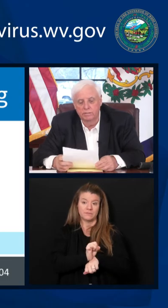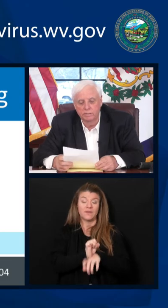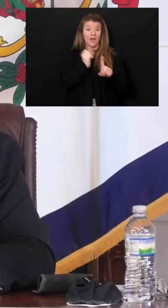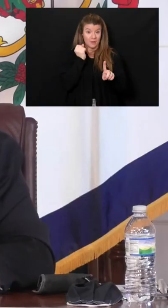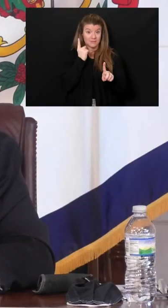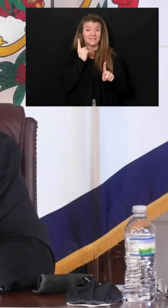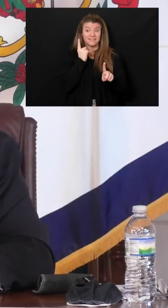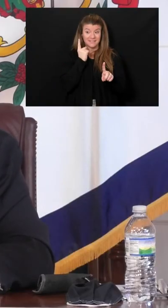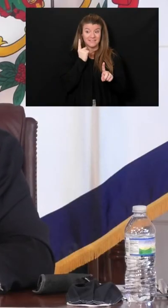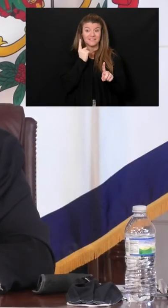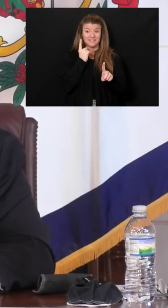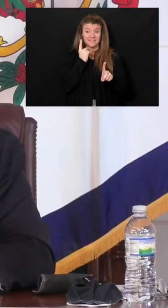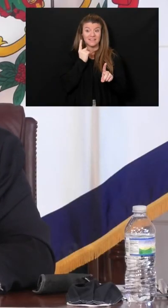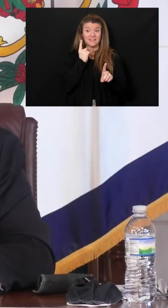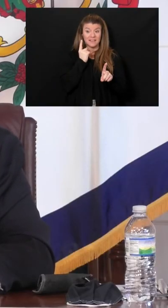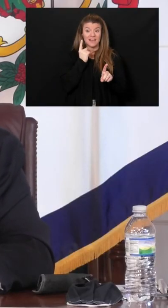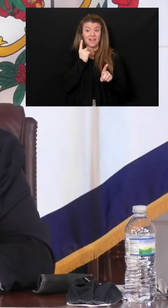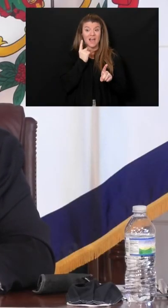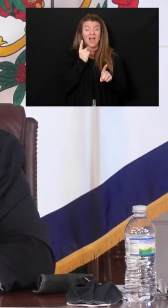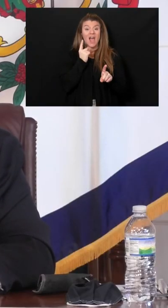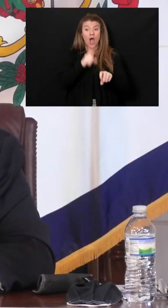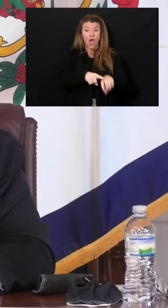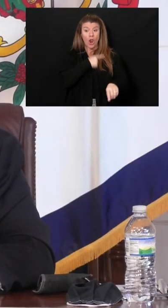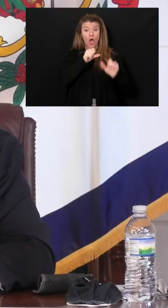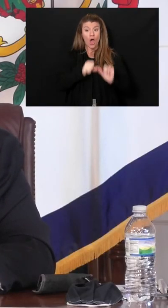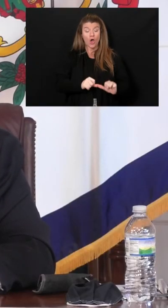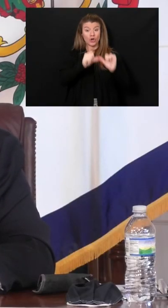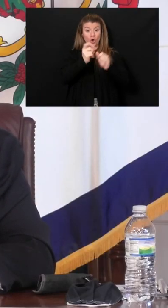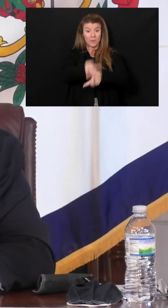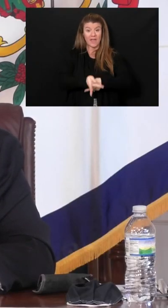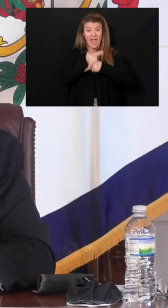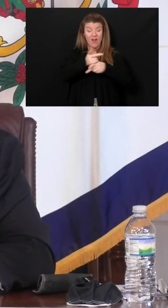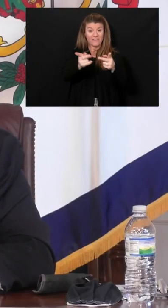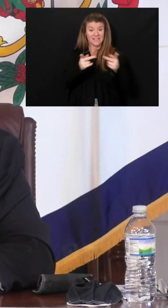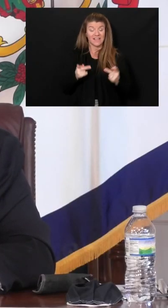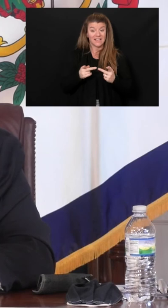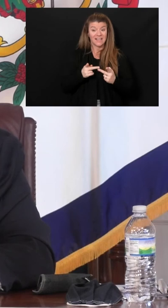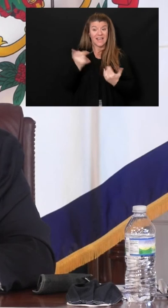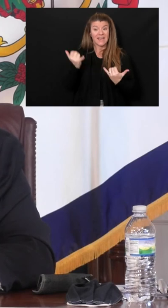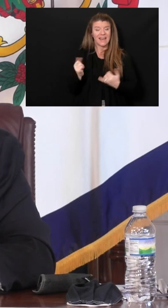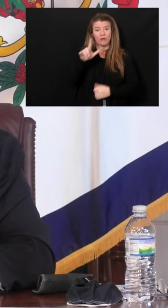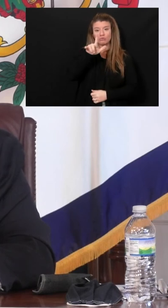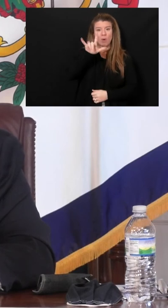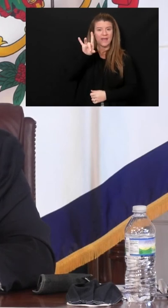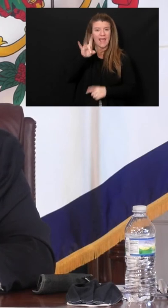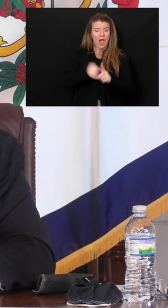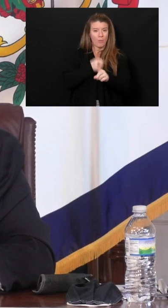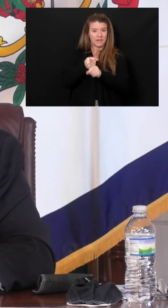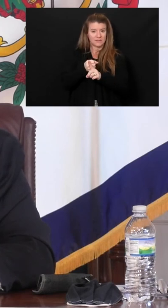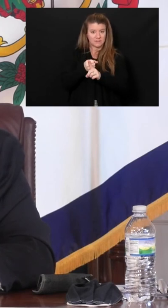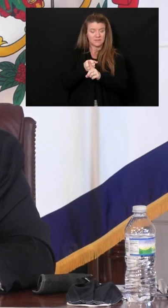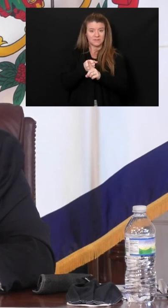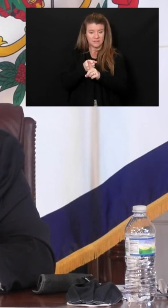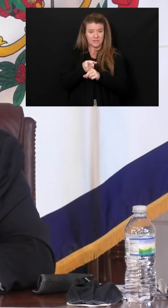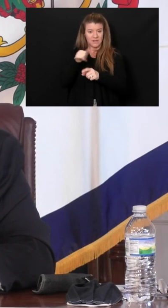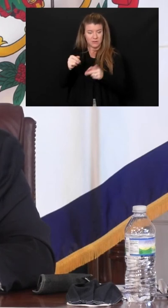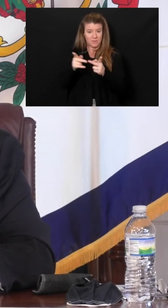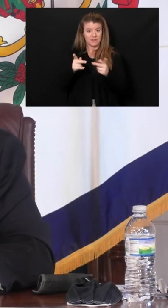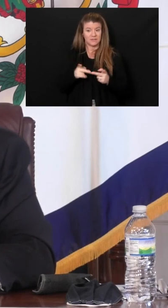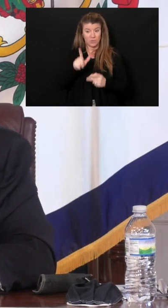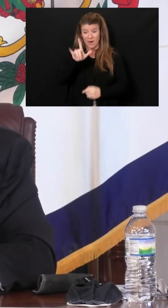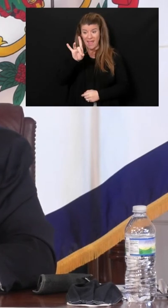this. Our long-term care facilities, now we have 28 outbreaks in our long-term care facilities.